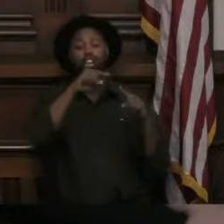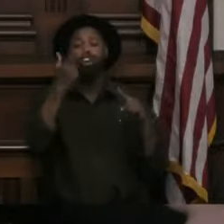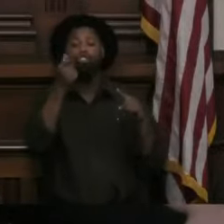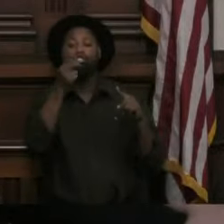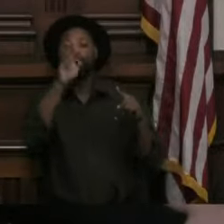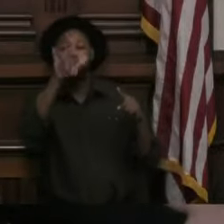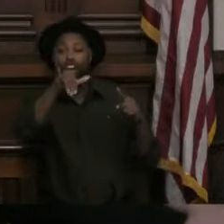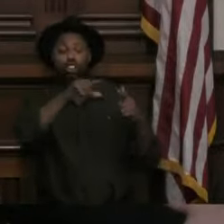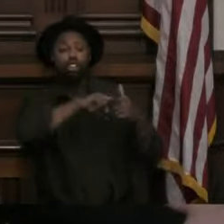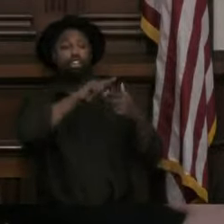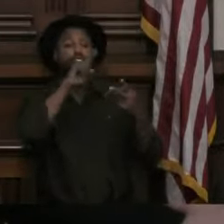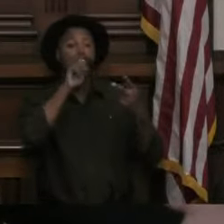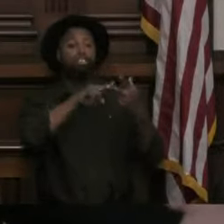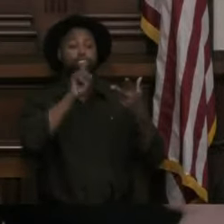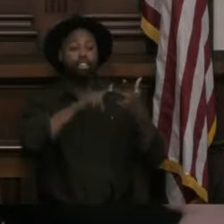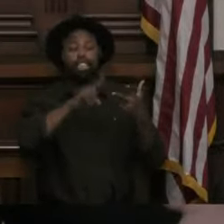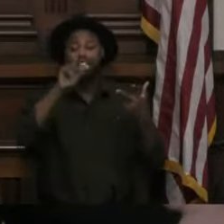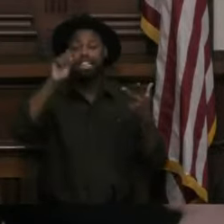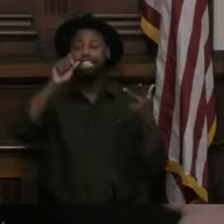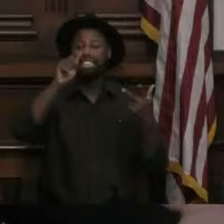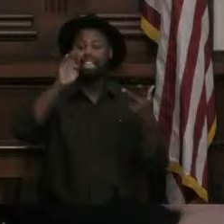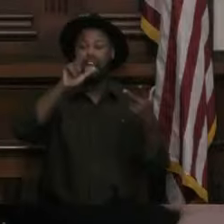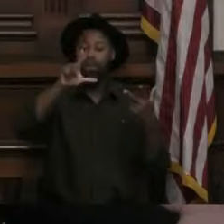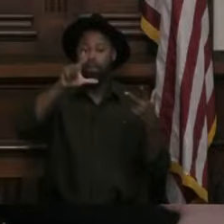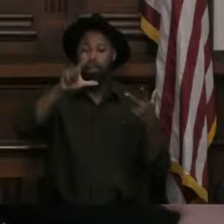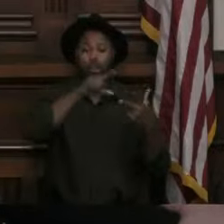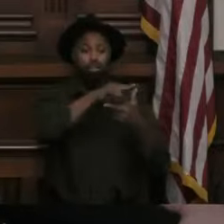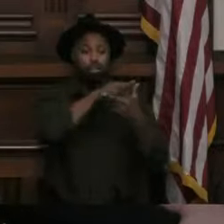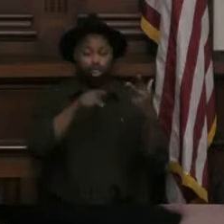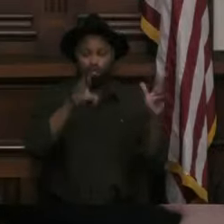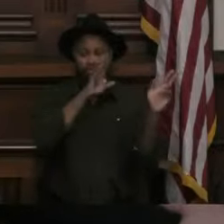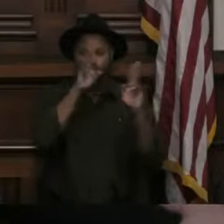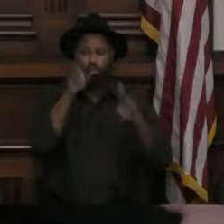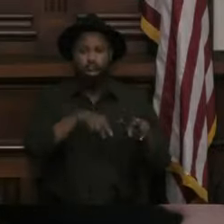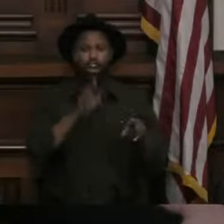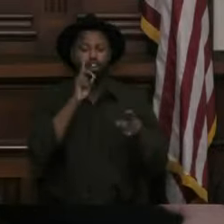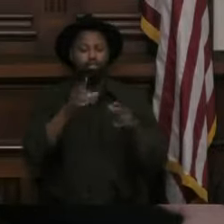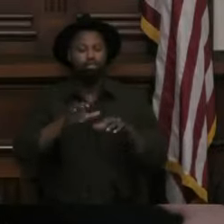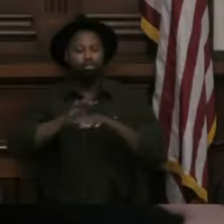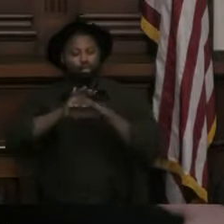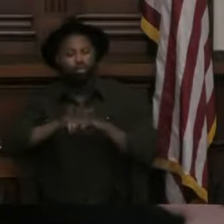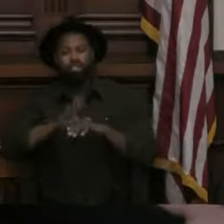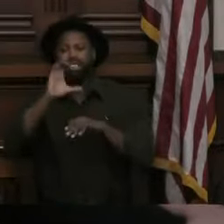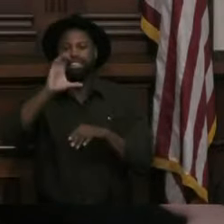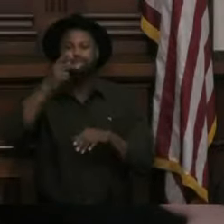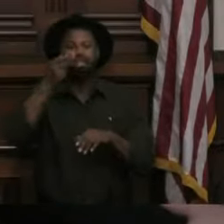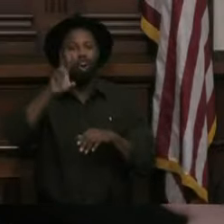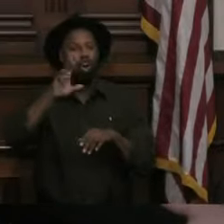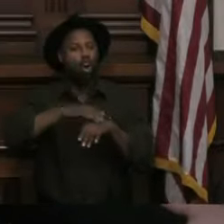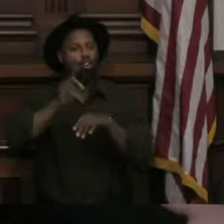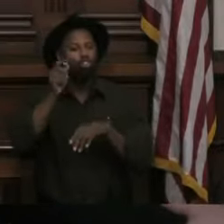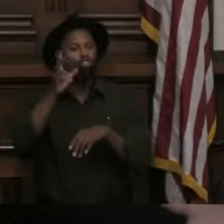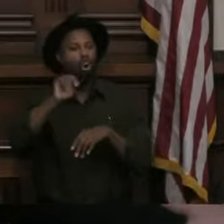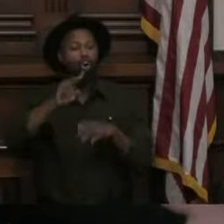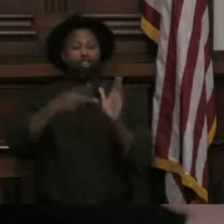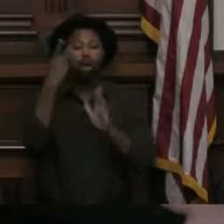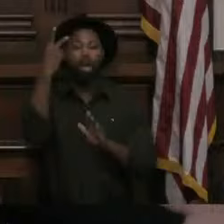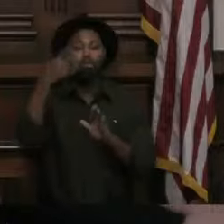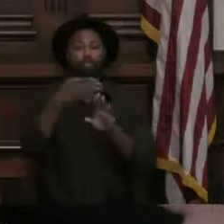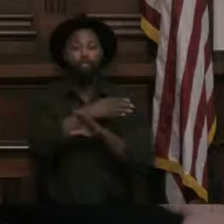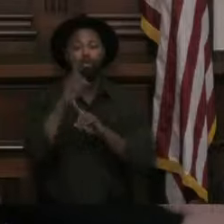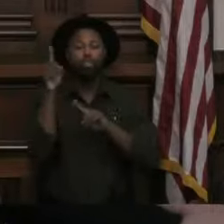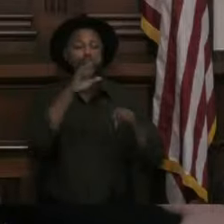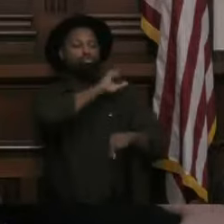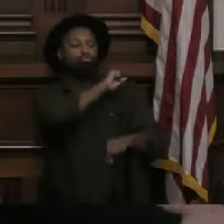Gregory Ransom, and Samuel Torres responded to the scene and performed CPR on Don twice before she was transported to